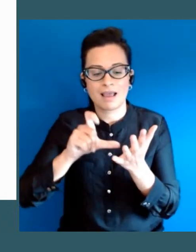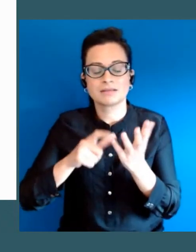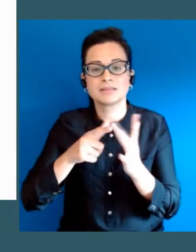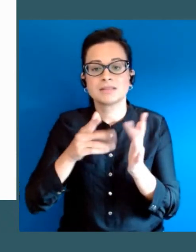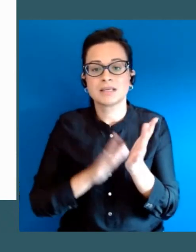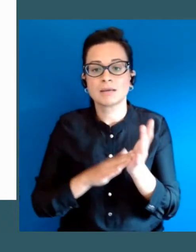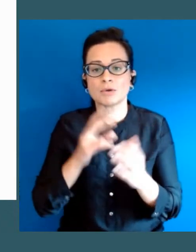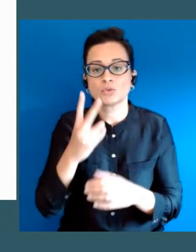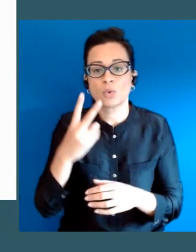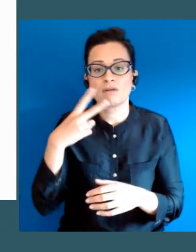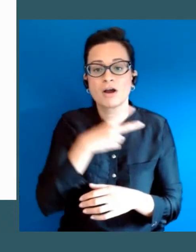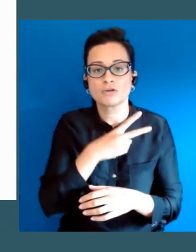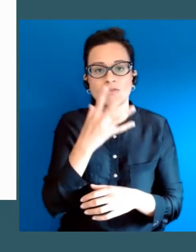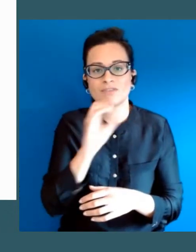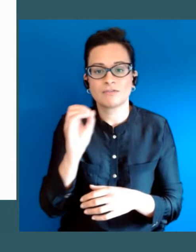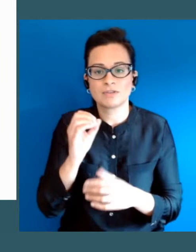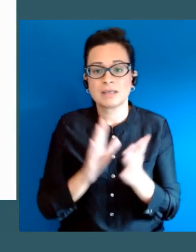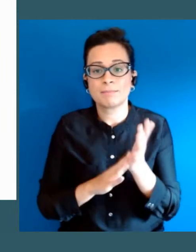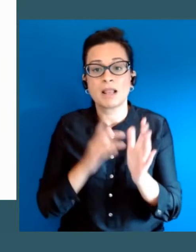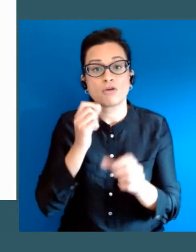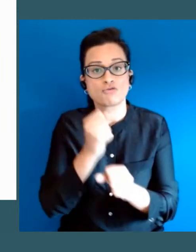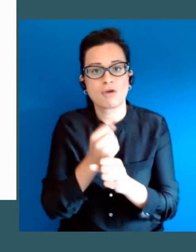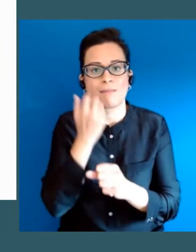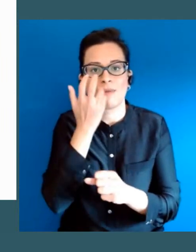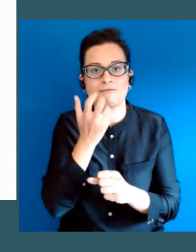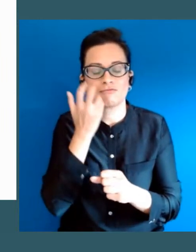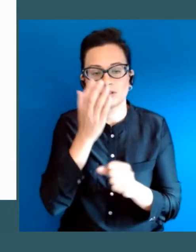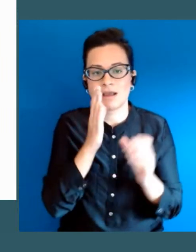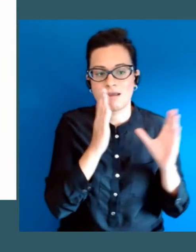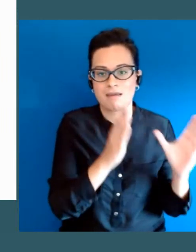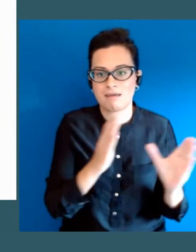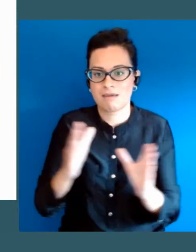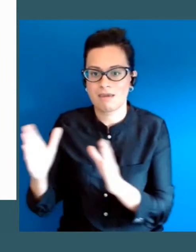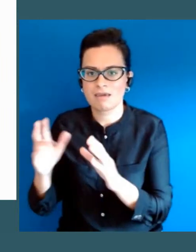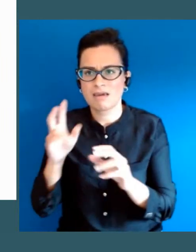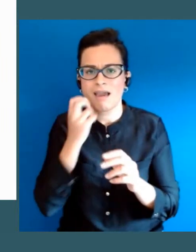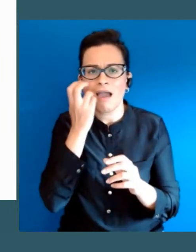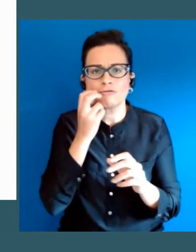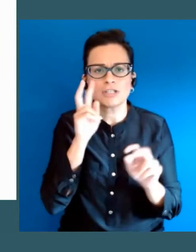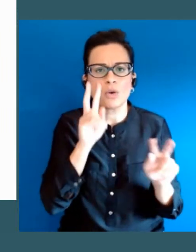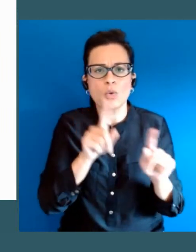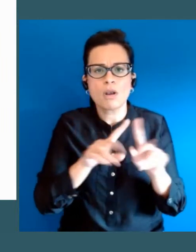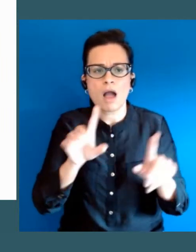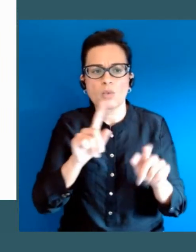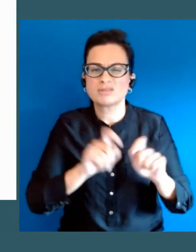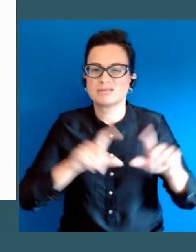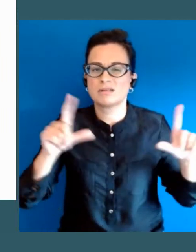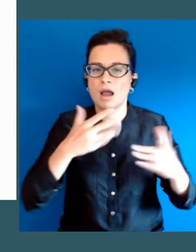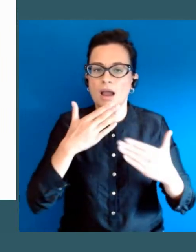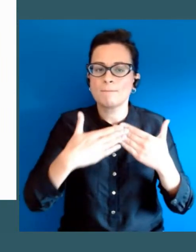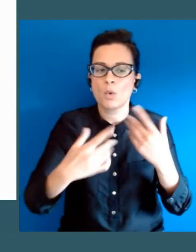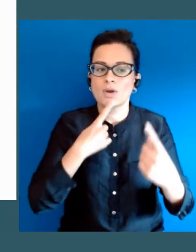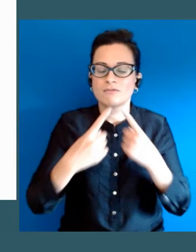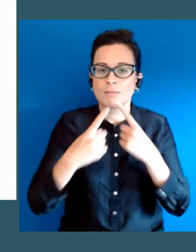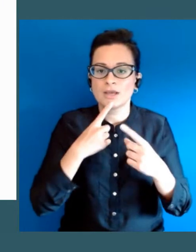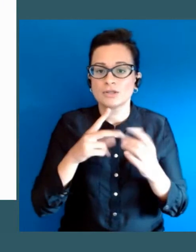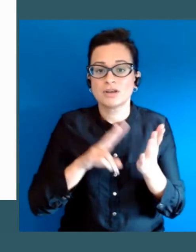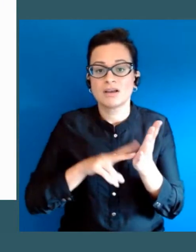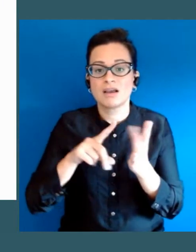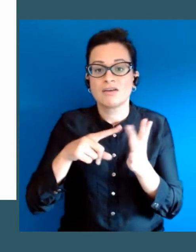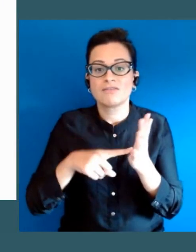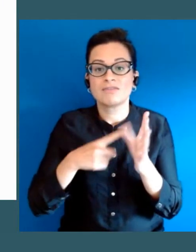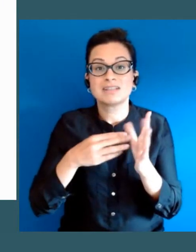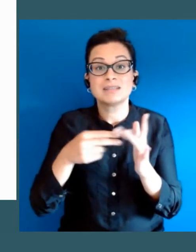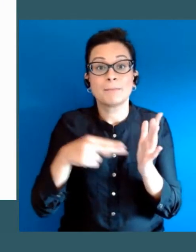day. And the next slide, I will go into what that looks like on a day-to-day basis. Also, vitamin D helps with the absorption of